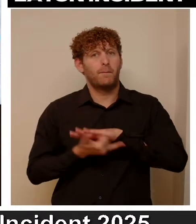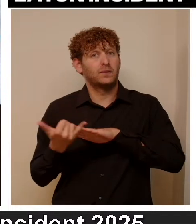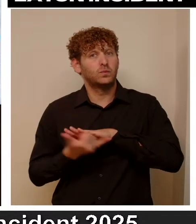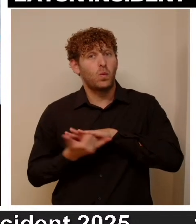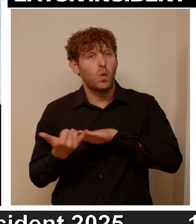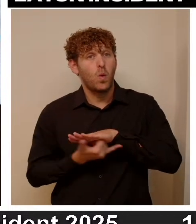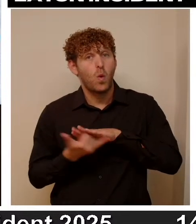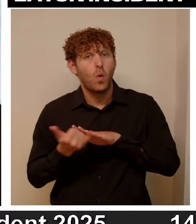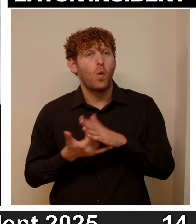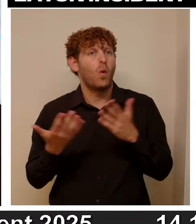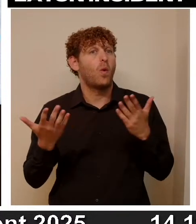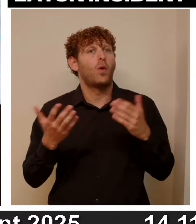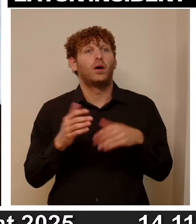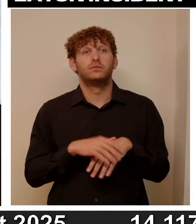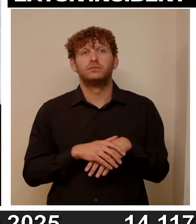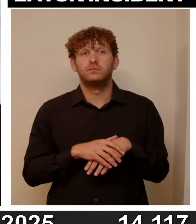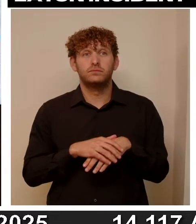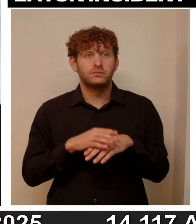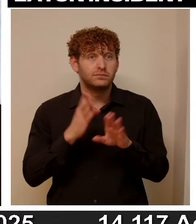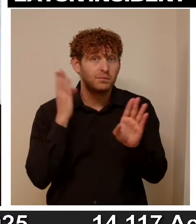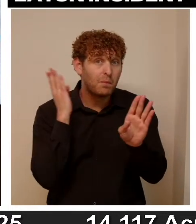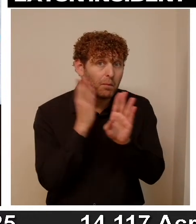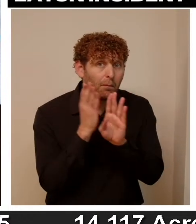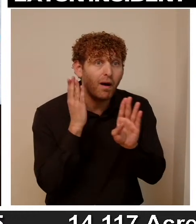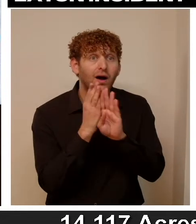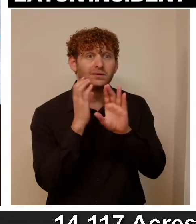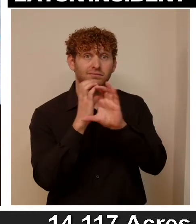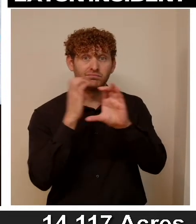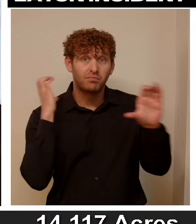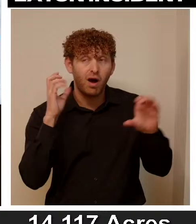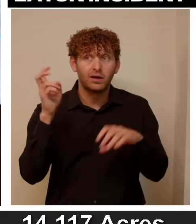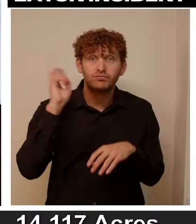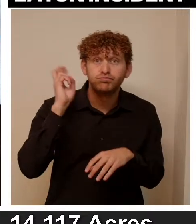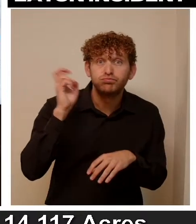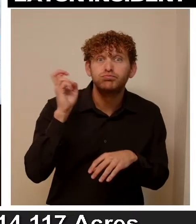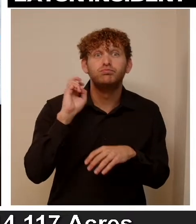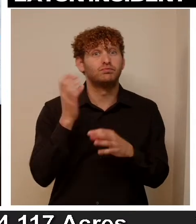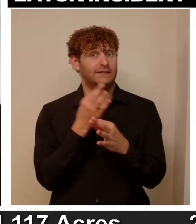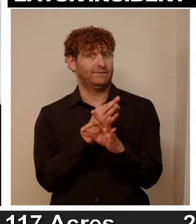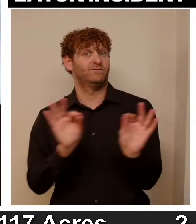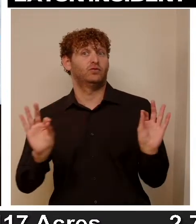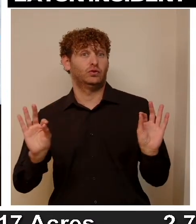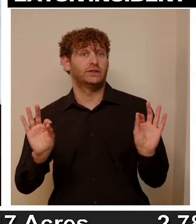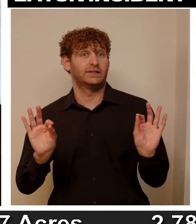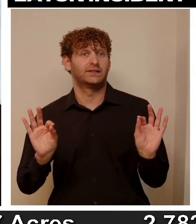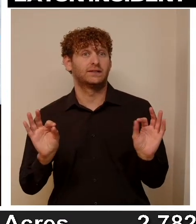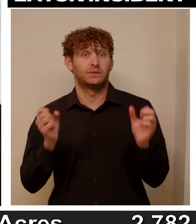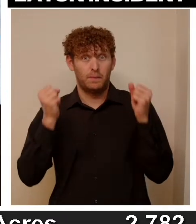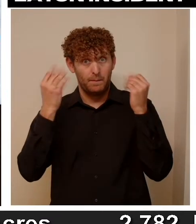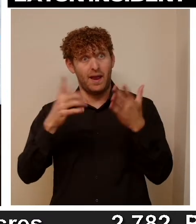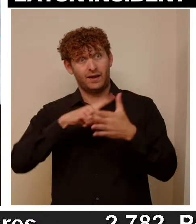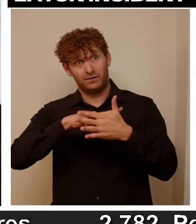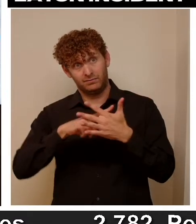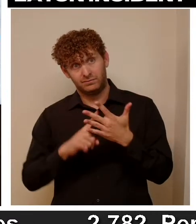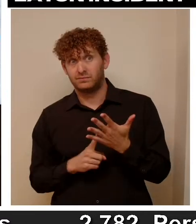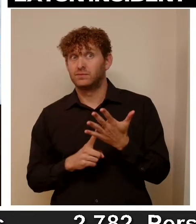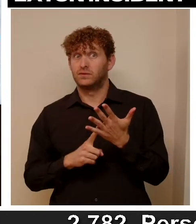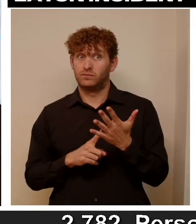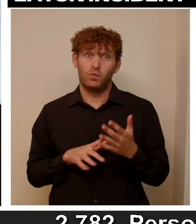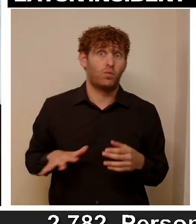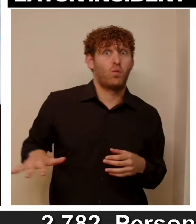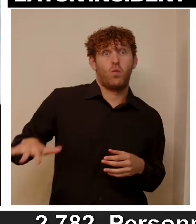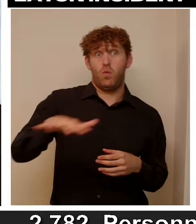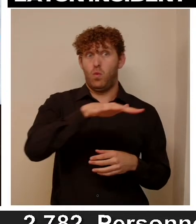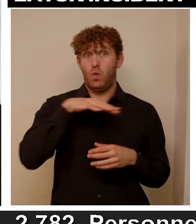rail lines and all bus routes are free. So, multiple resources are established across the